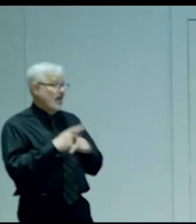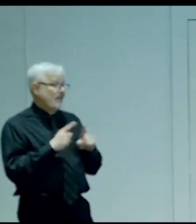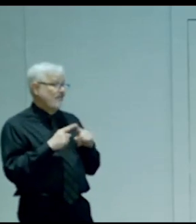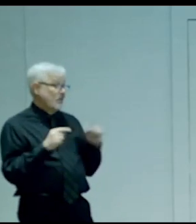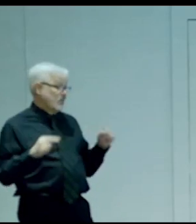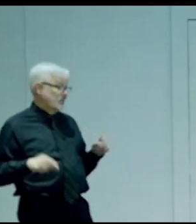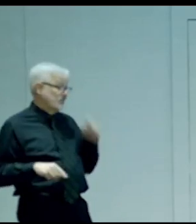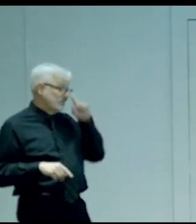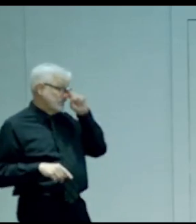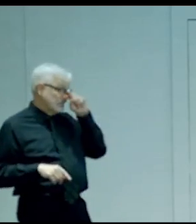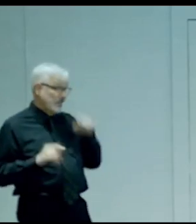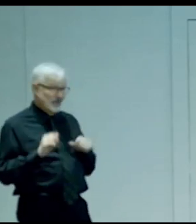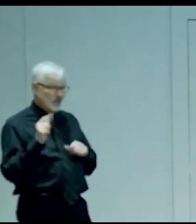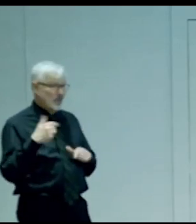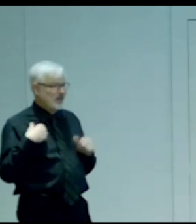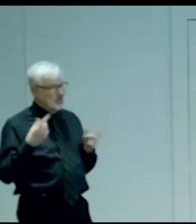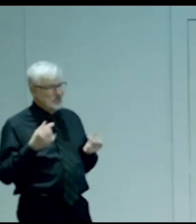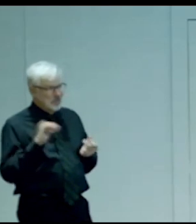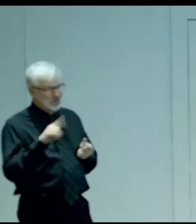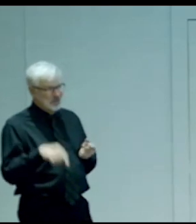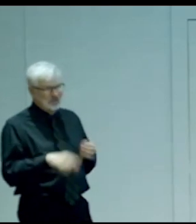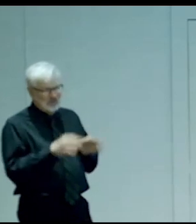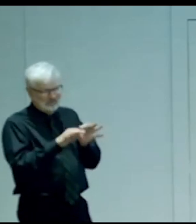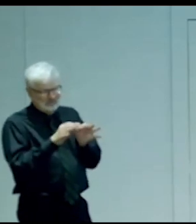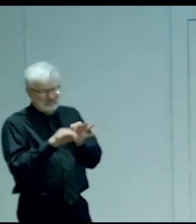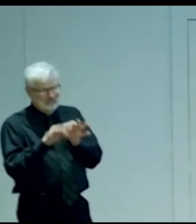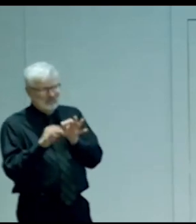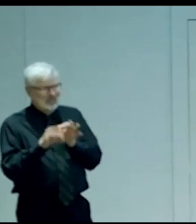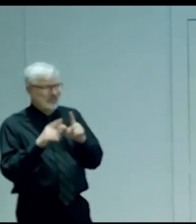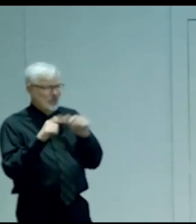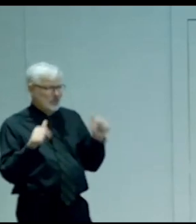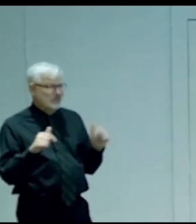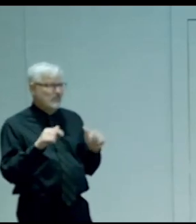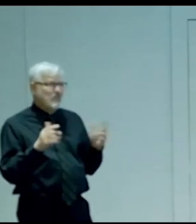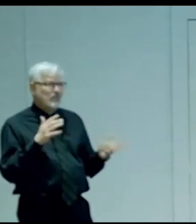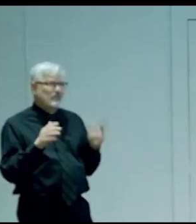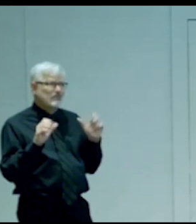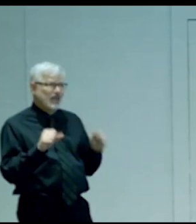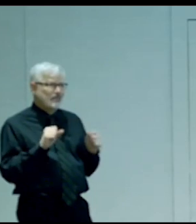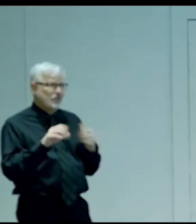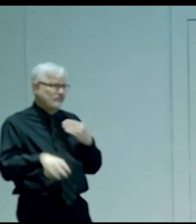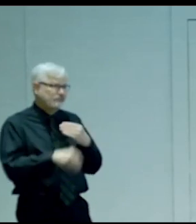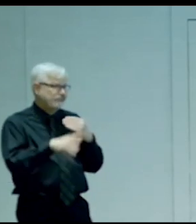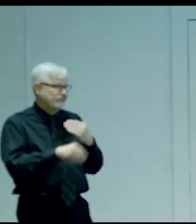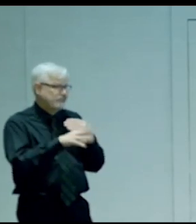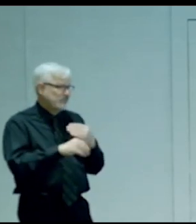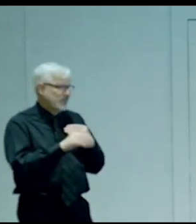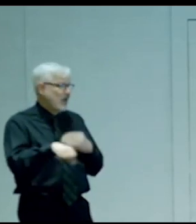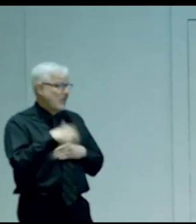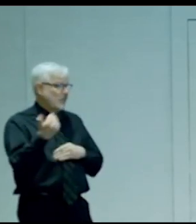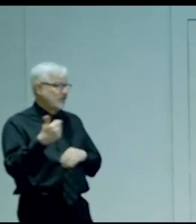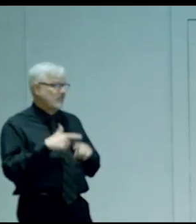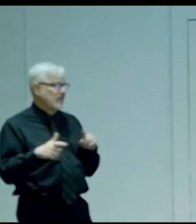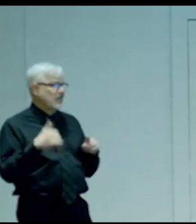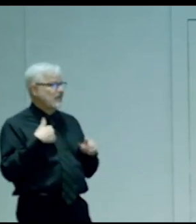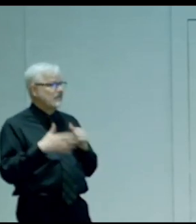all we could do. These were the only variables we had. There are certainly others that would need to be included, but I think this points